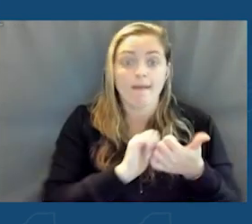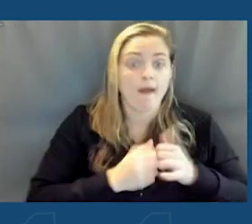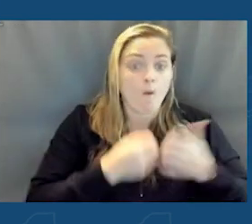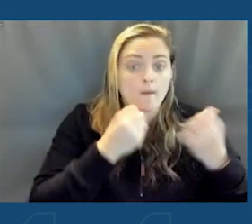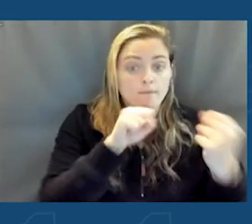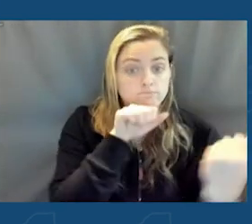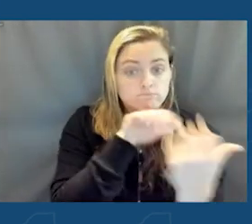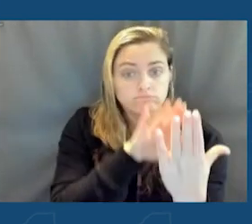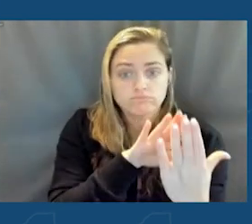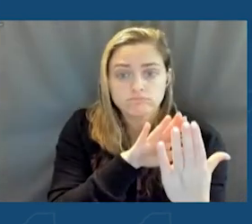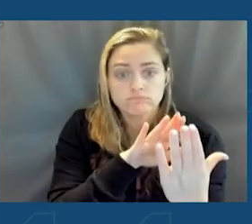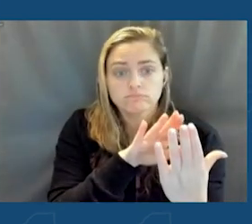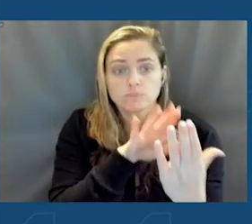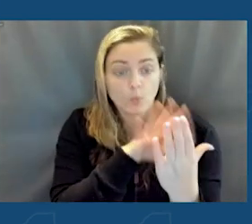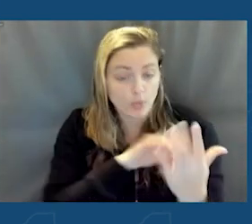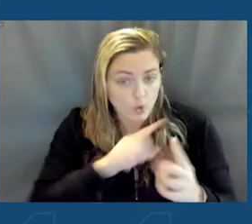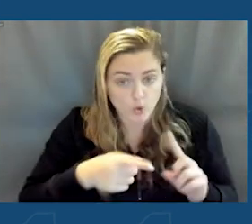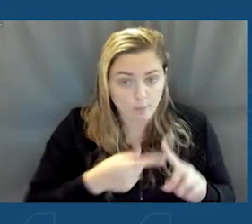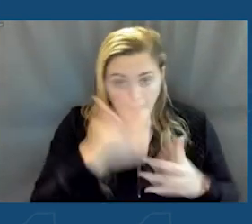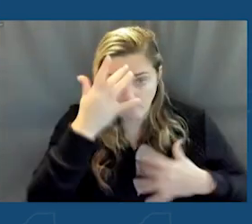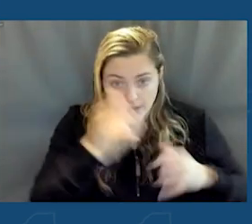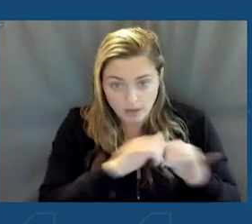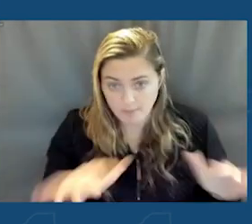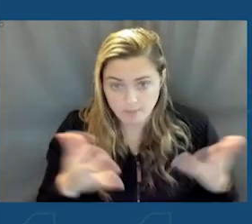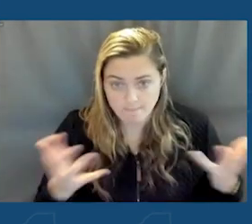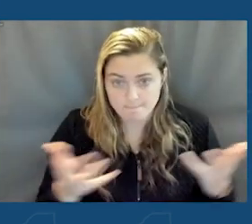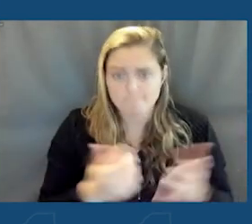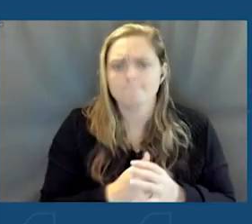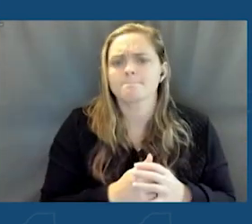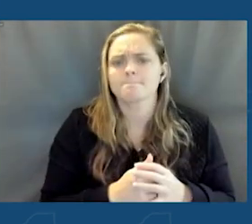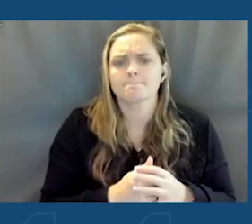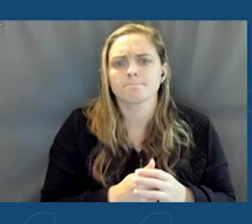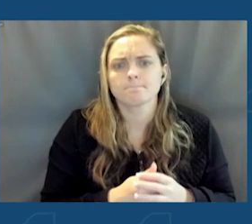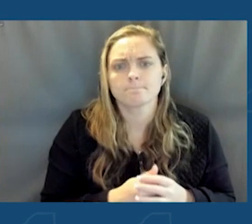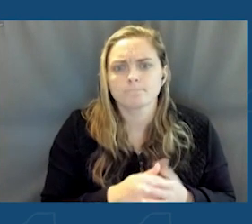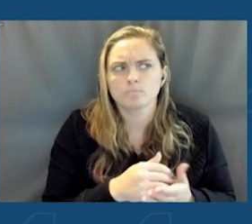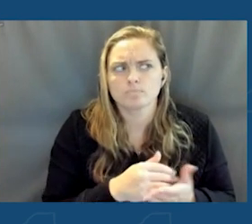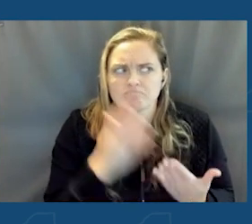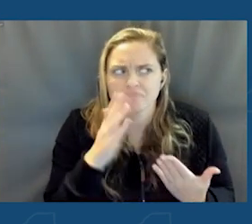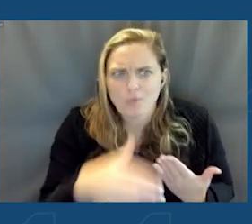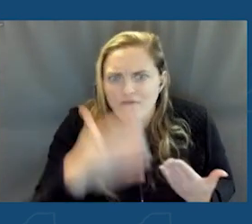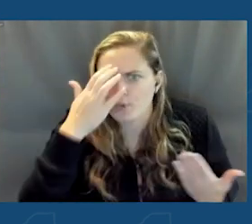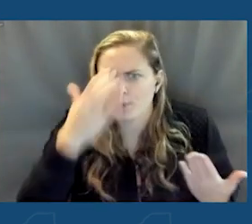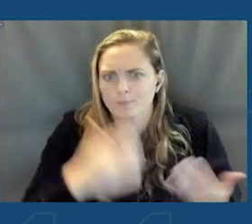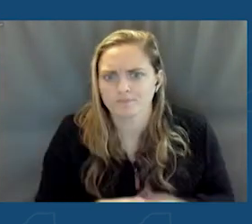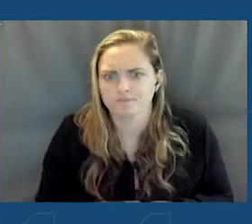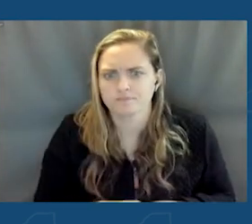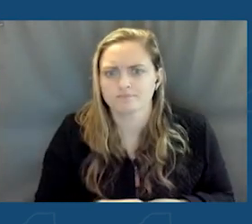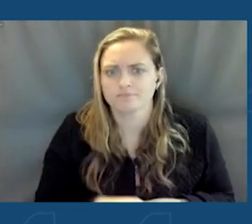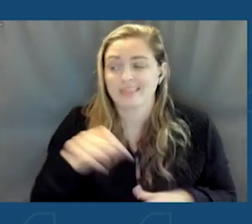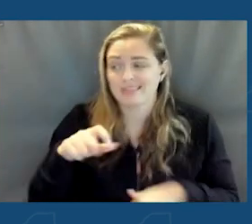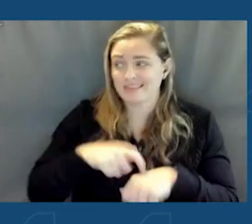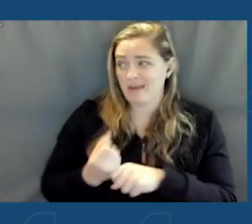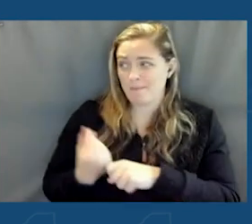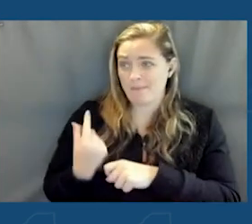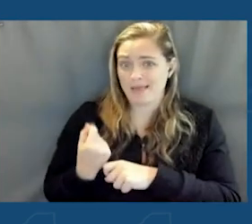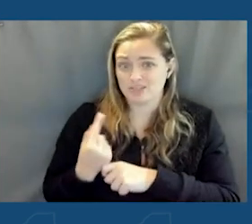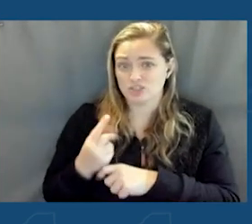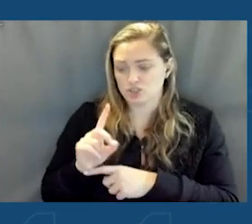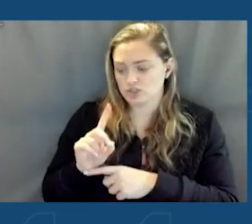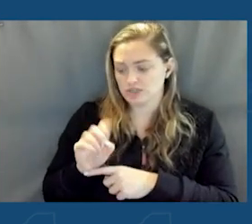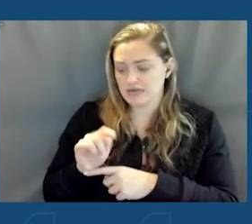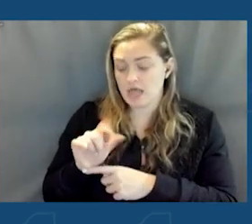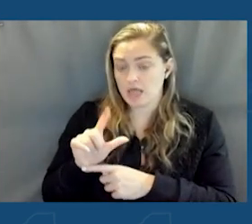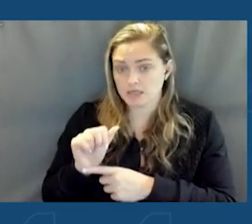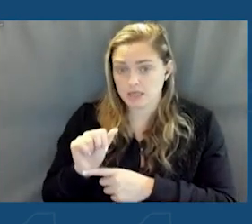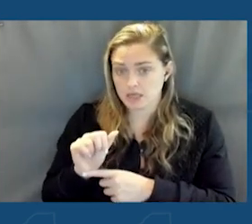what we've learned about this pandemic is you just never can tell. This time last year, we were going through Delta. Never